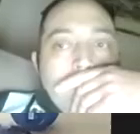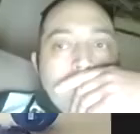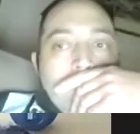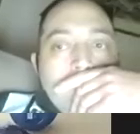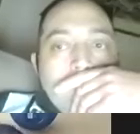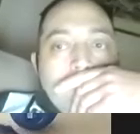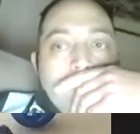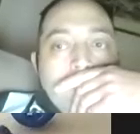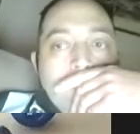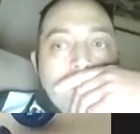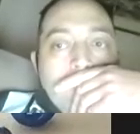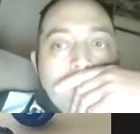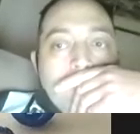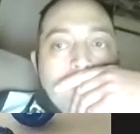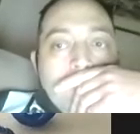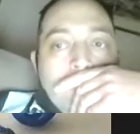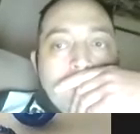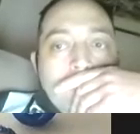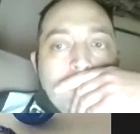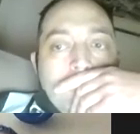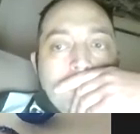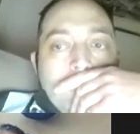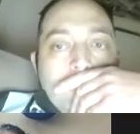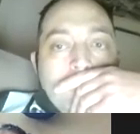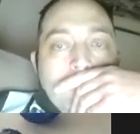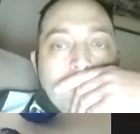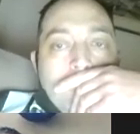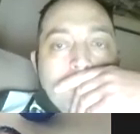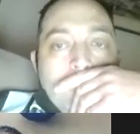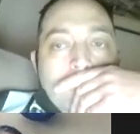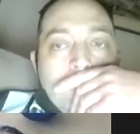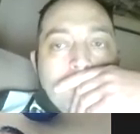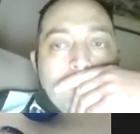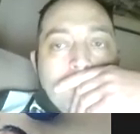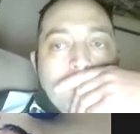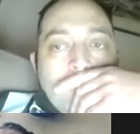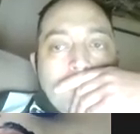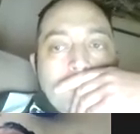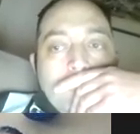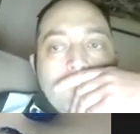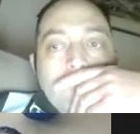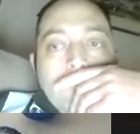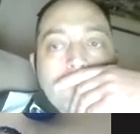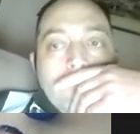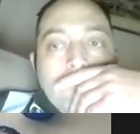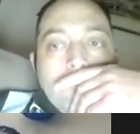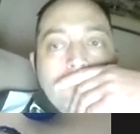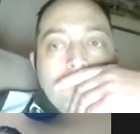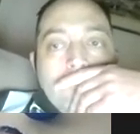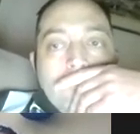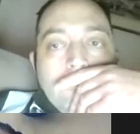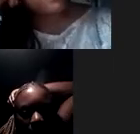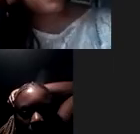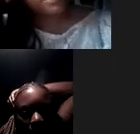media and discrimination the week after. And we've got youth and disability the week after Easter, inclusive